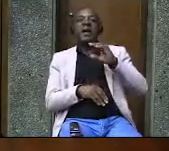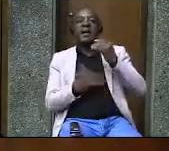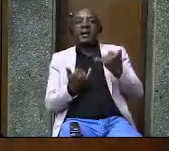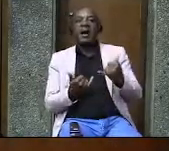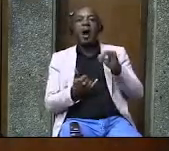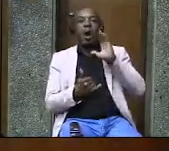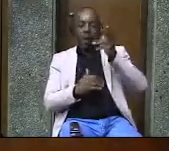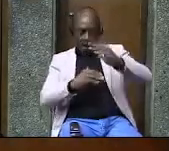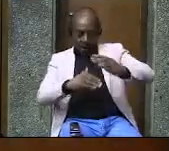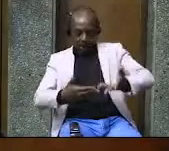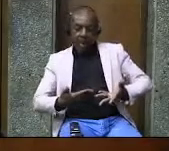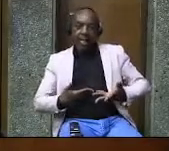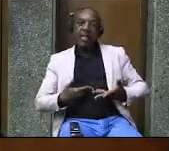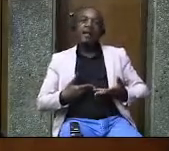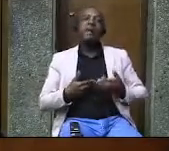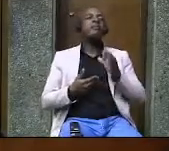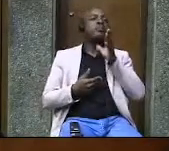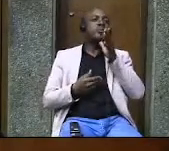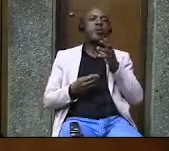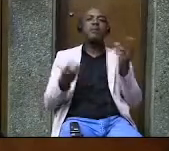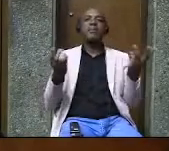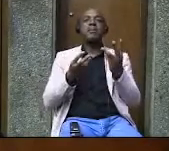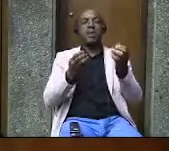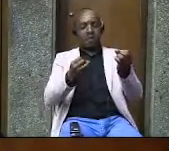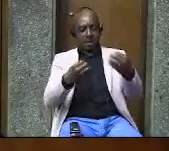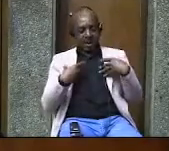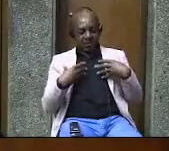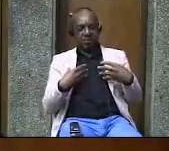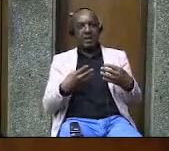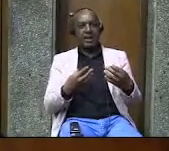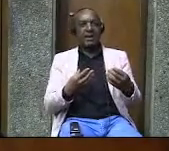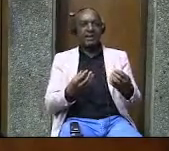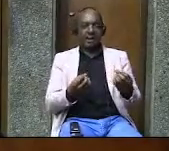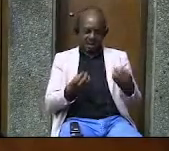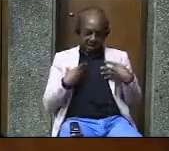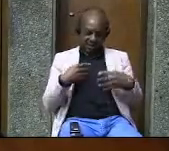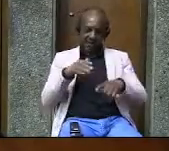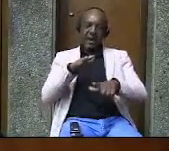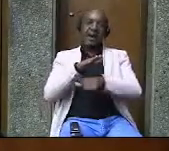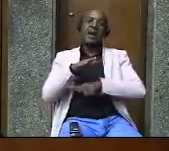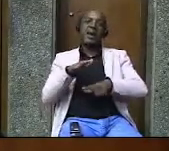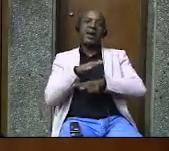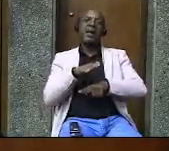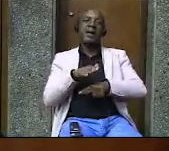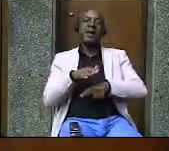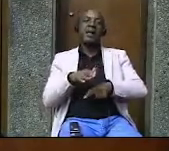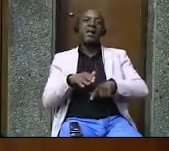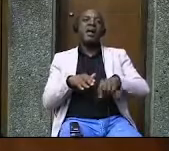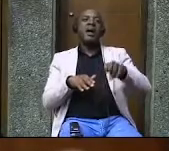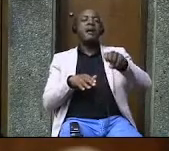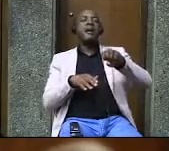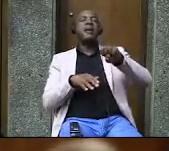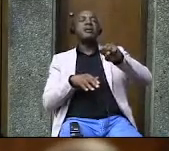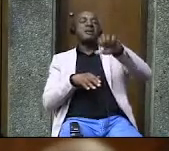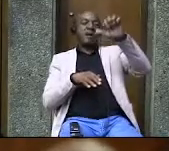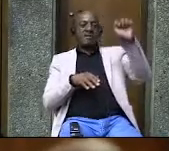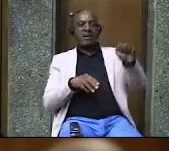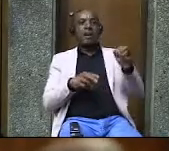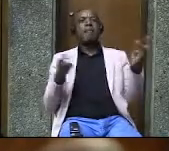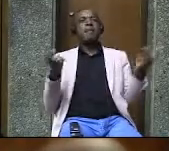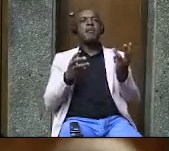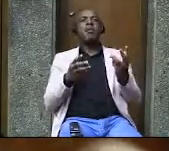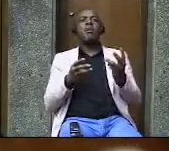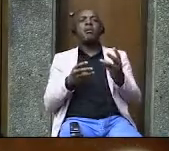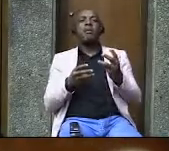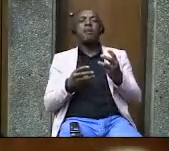know, more people will have access to land, because South Africans are crying out for land for farming, for agricultural purposes, etc.,